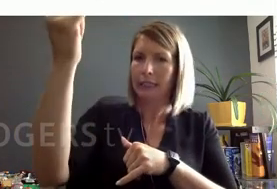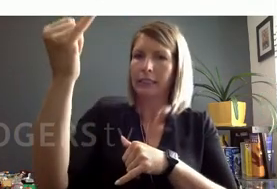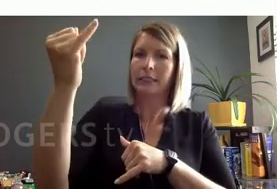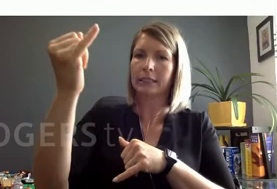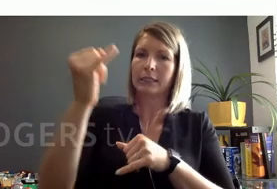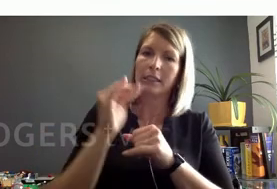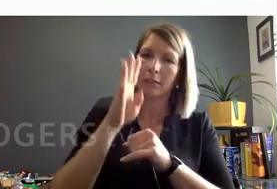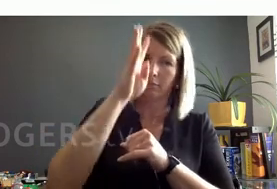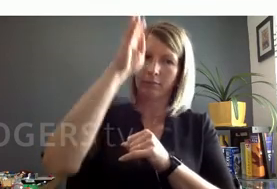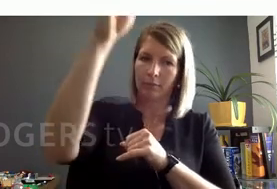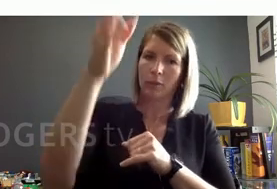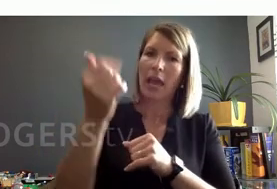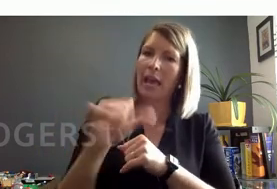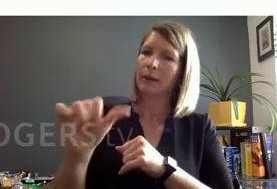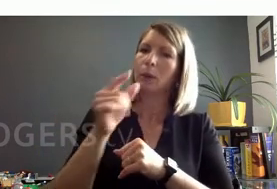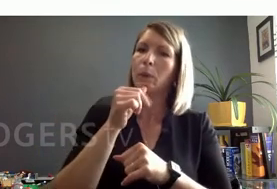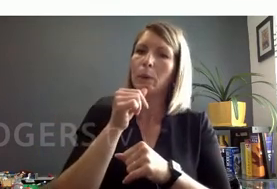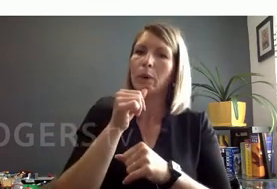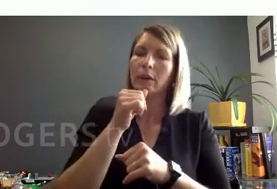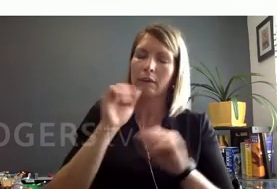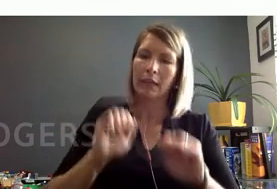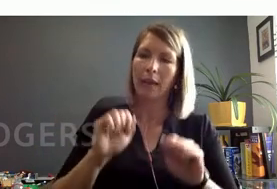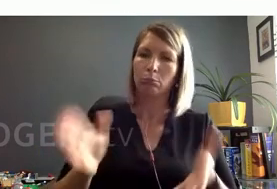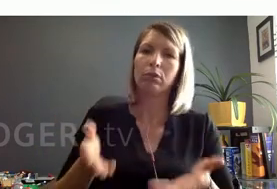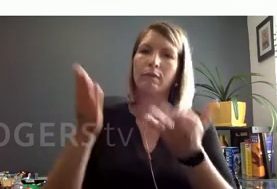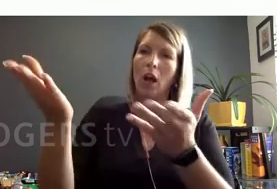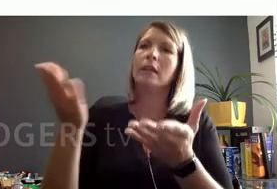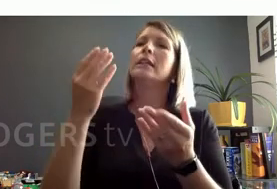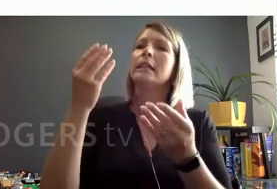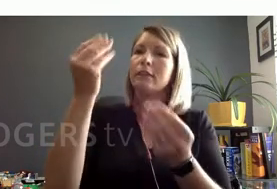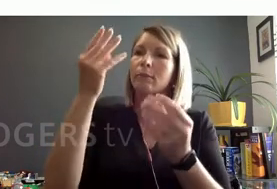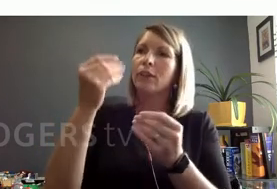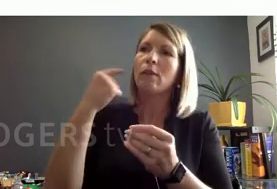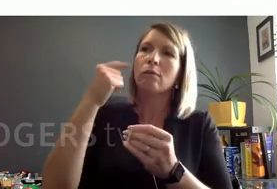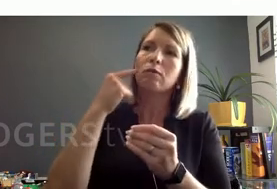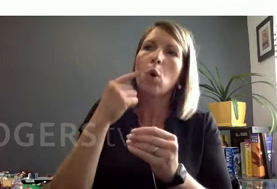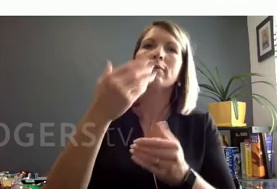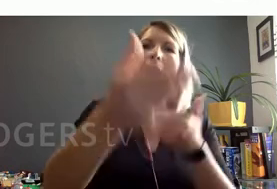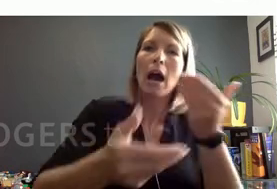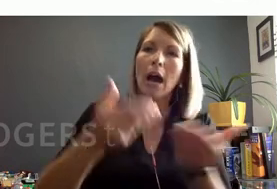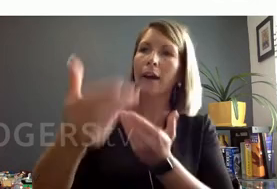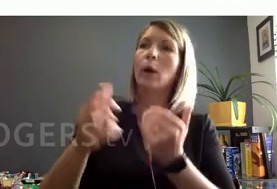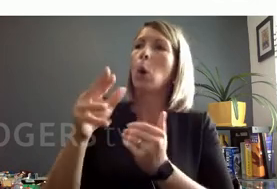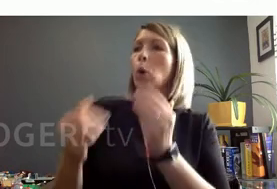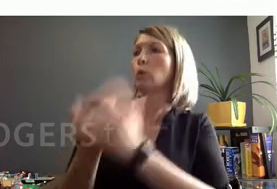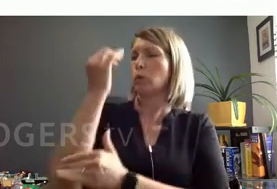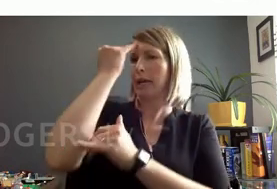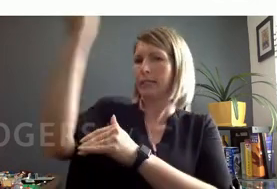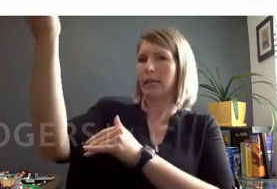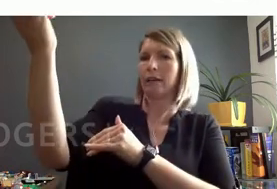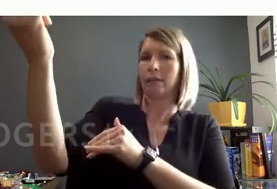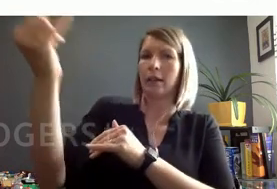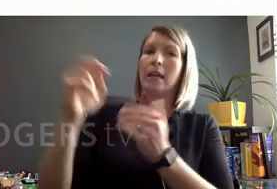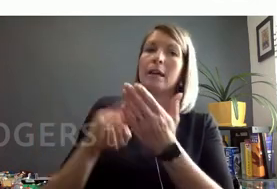positively contribute and have an impact on employment, employability, and entrepreneurship. And that includes broadening the whole talent